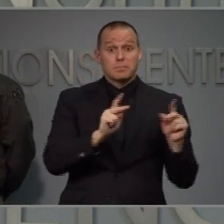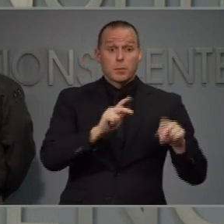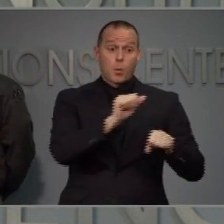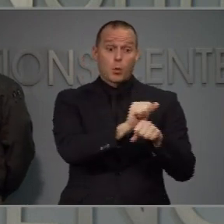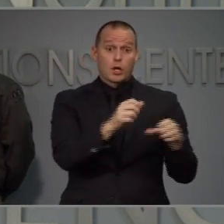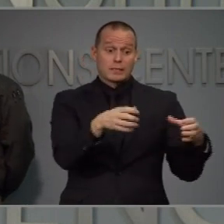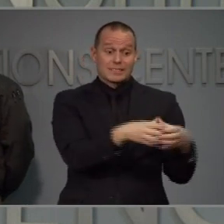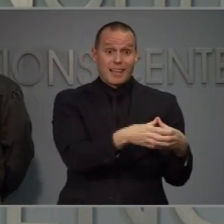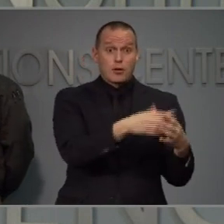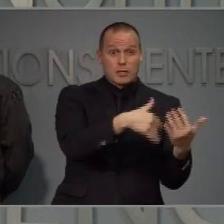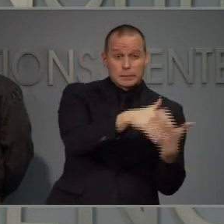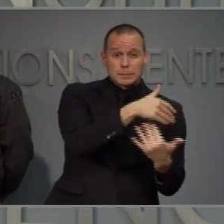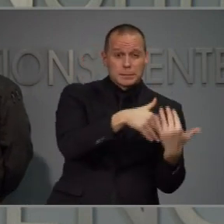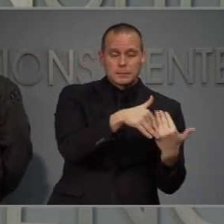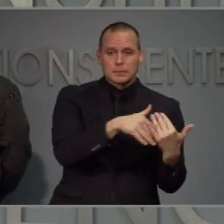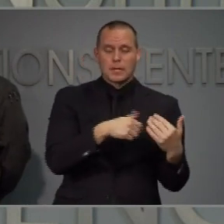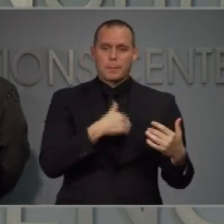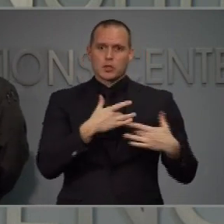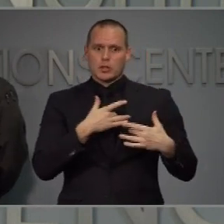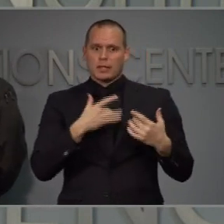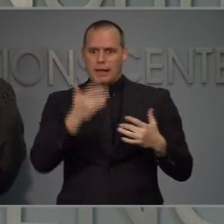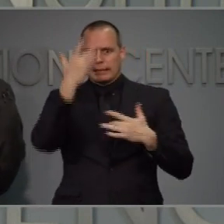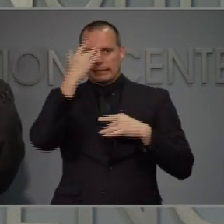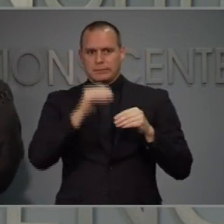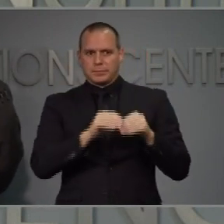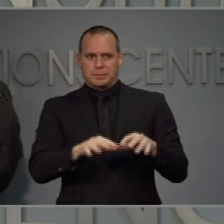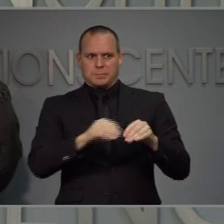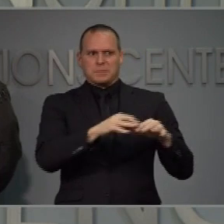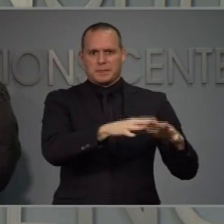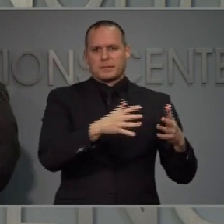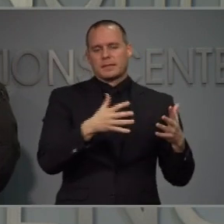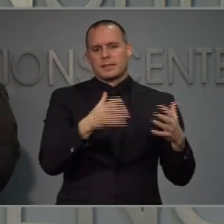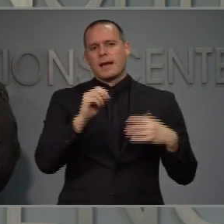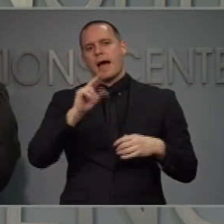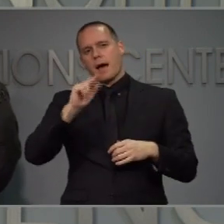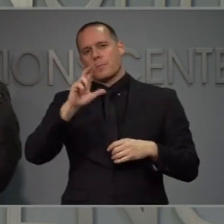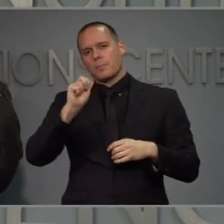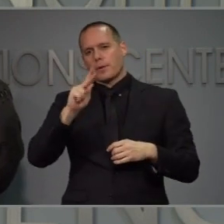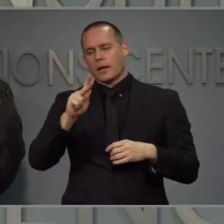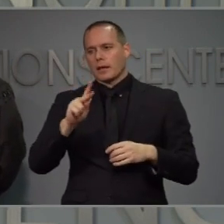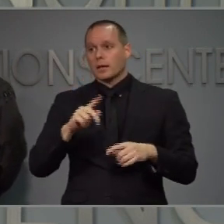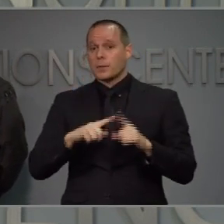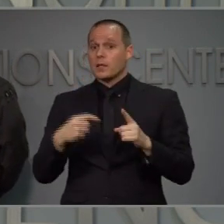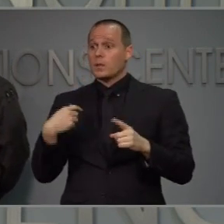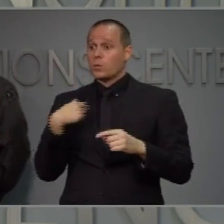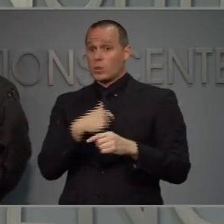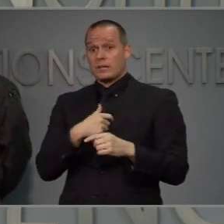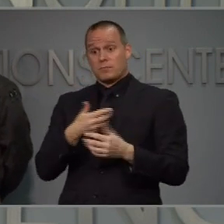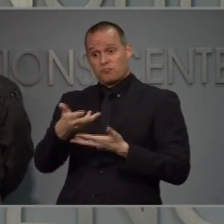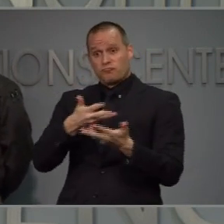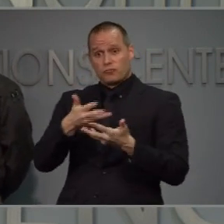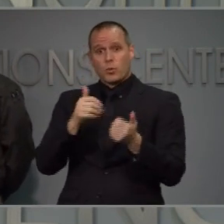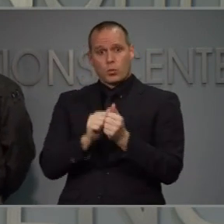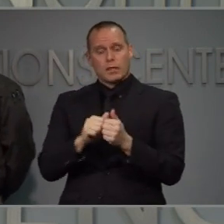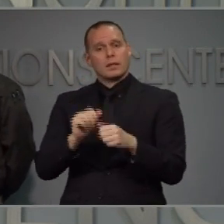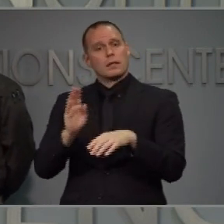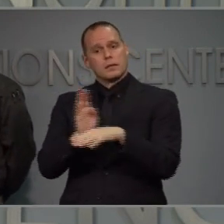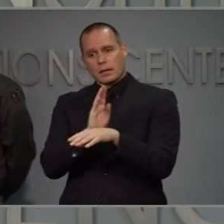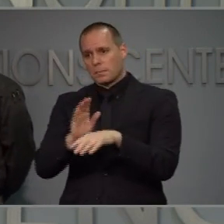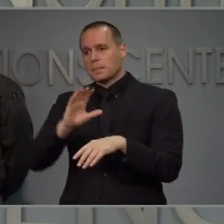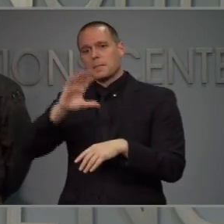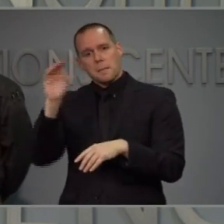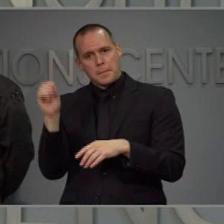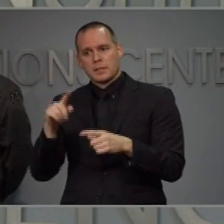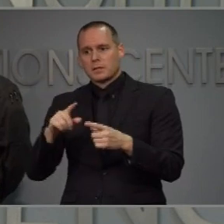together. Public health officials have been working closely with the employers and the employees to do testing